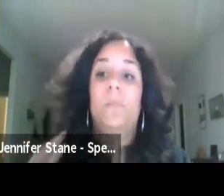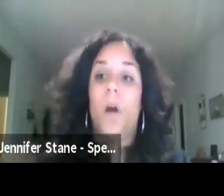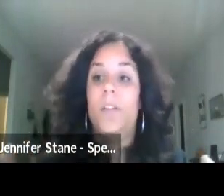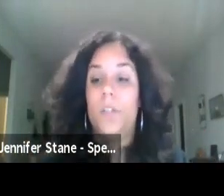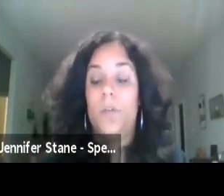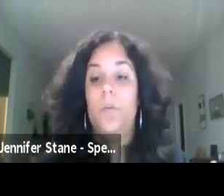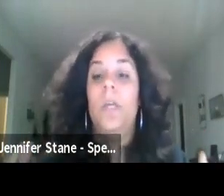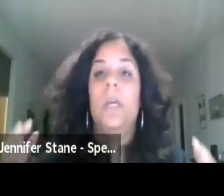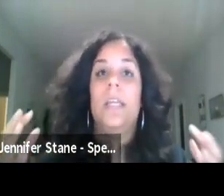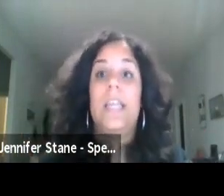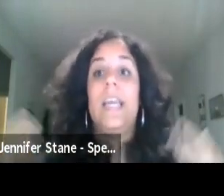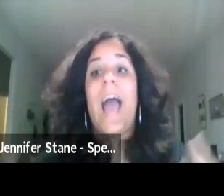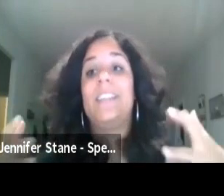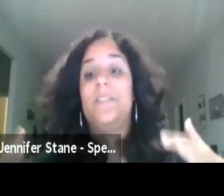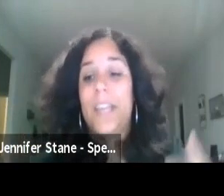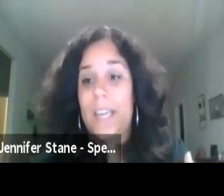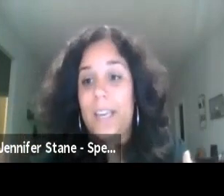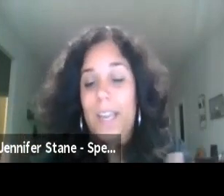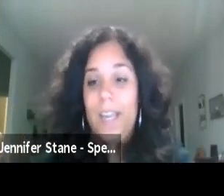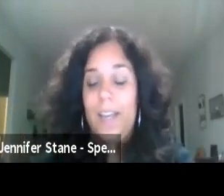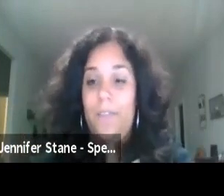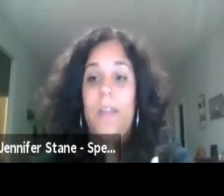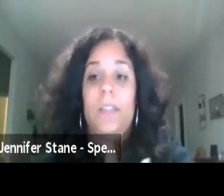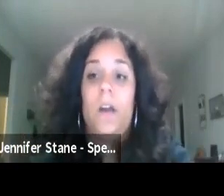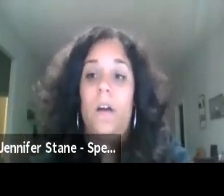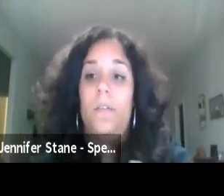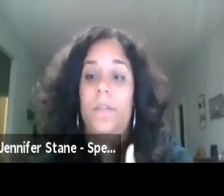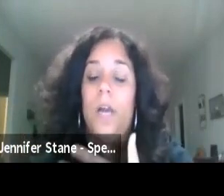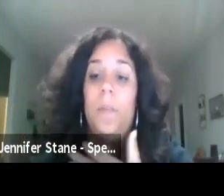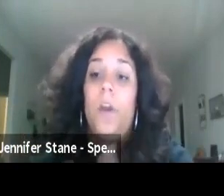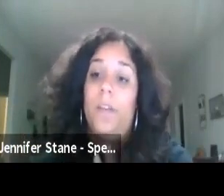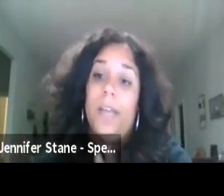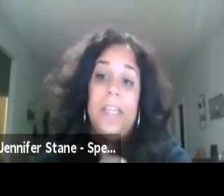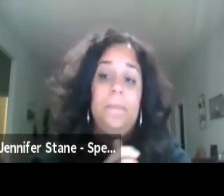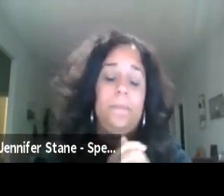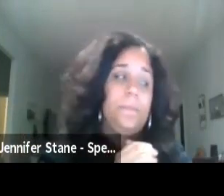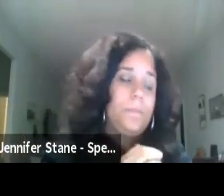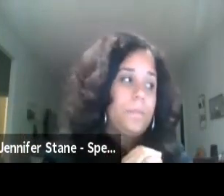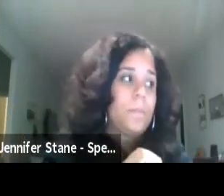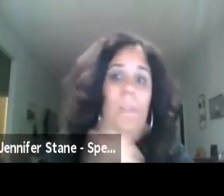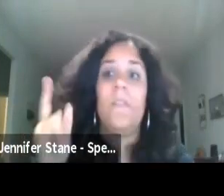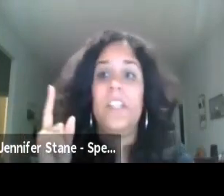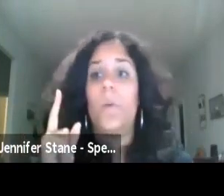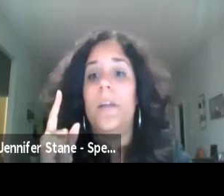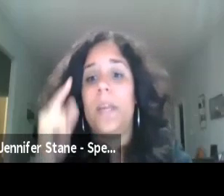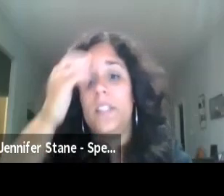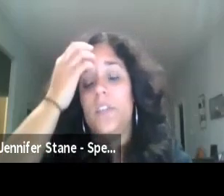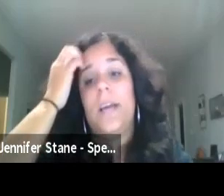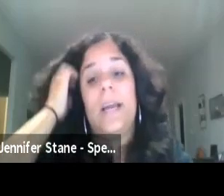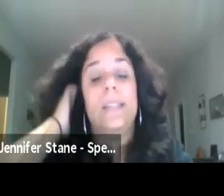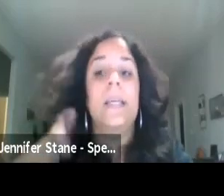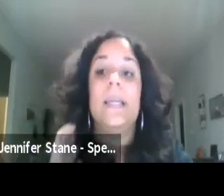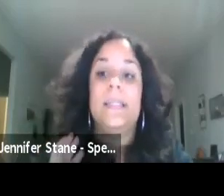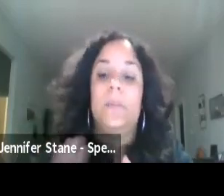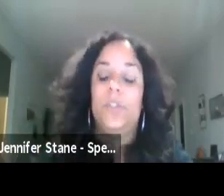our response to getting active again in the face of COVID-19. Phase 1 means that